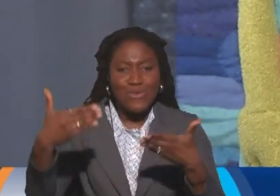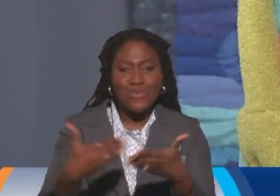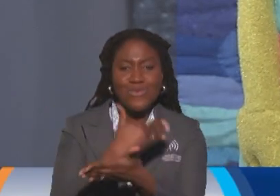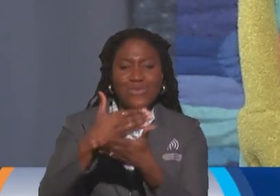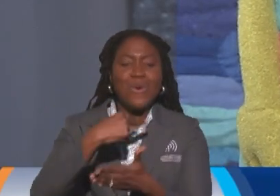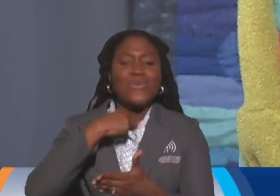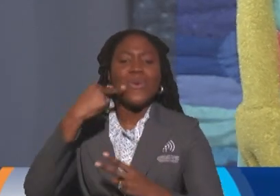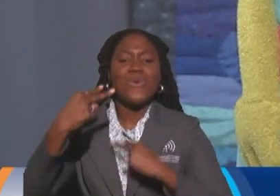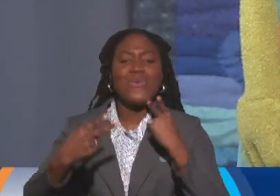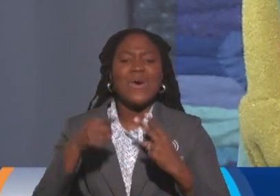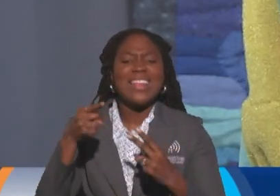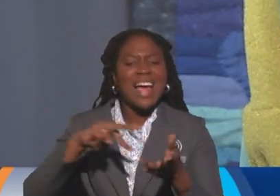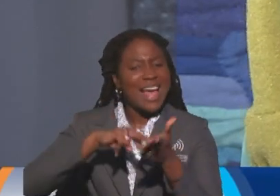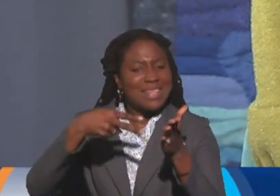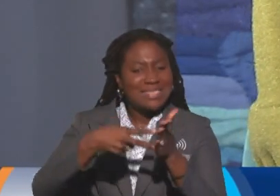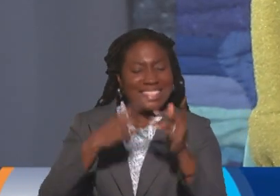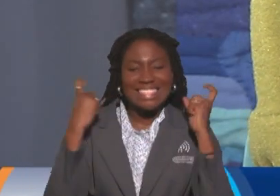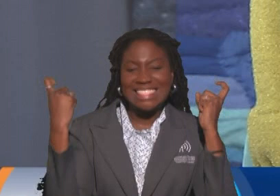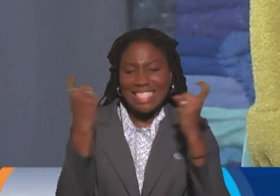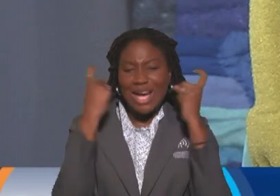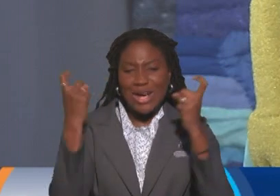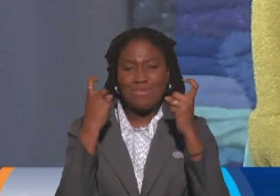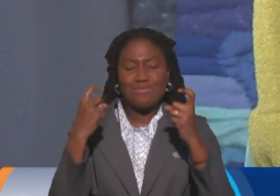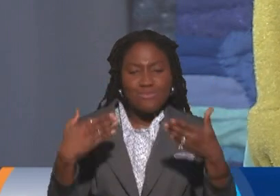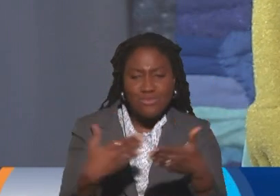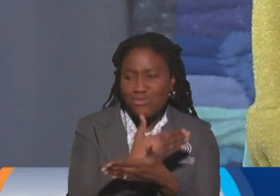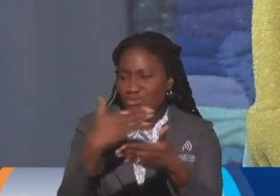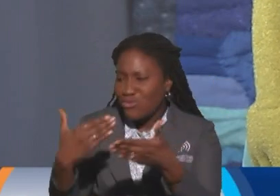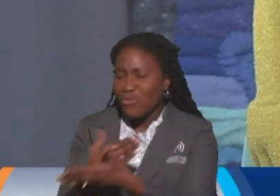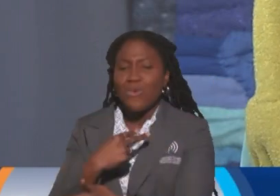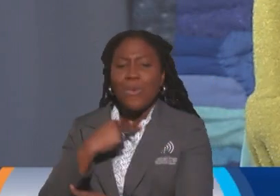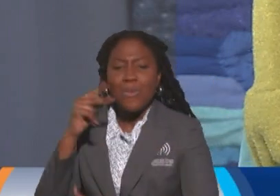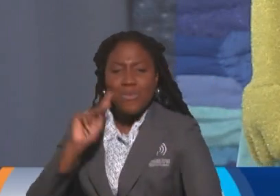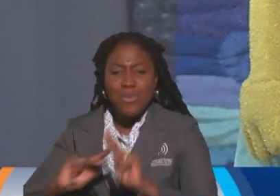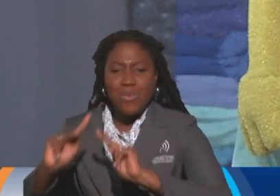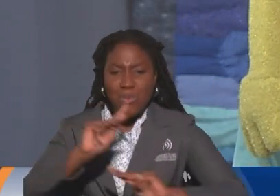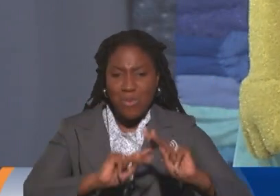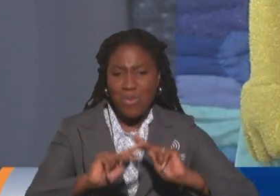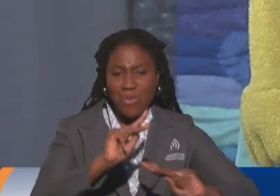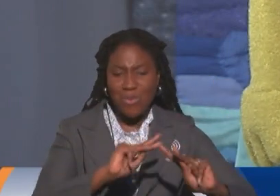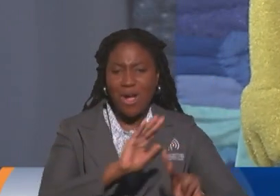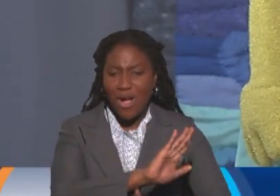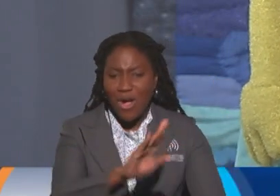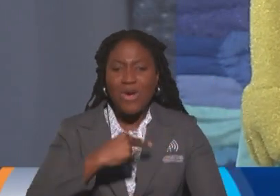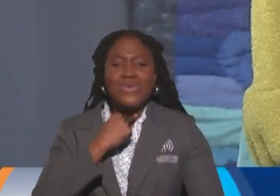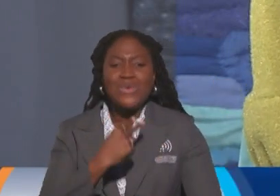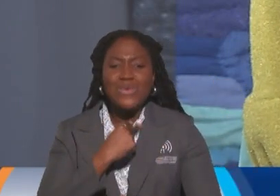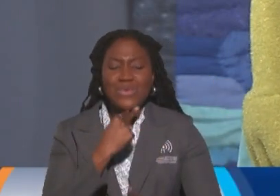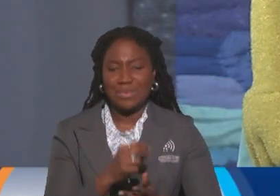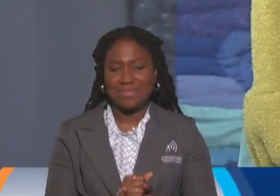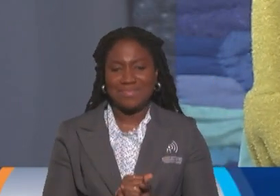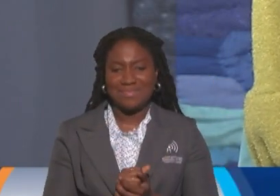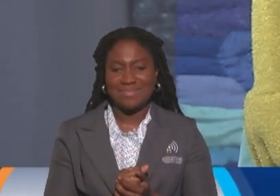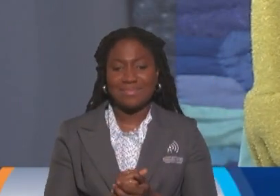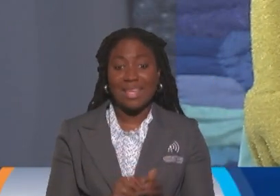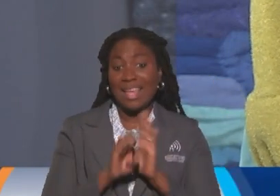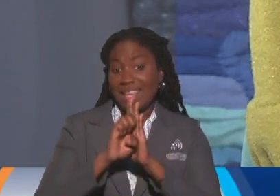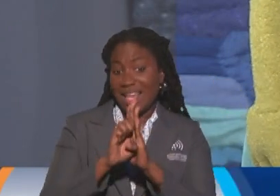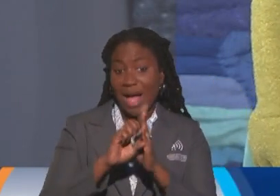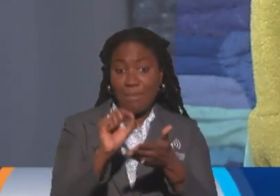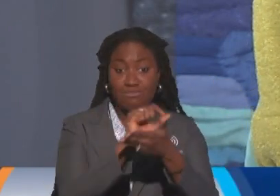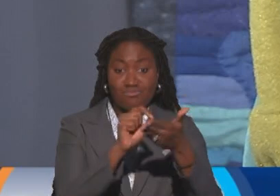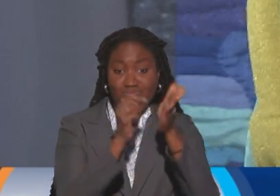about celebrating and promoting new voices. So in addition to new works from established writers like Paul